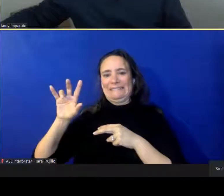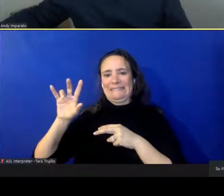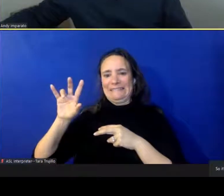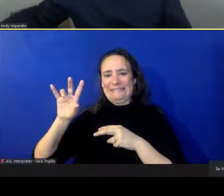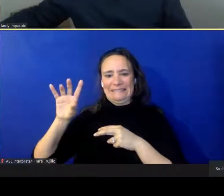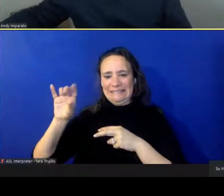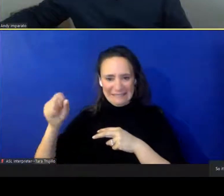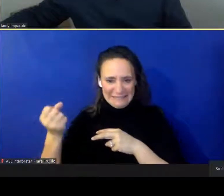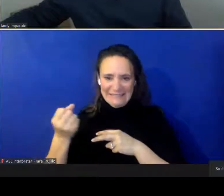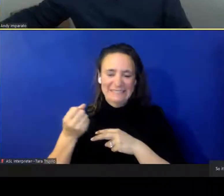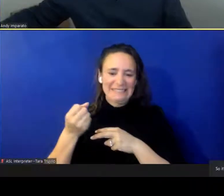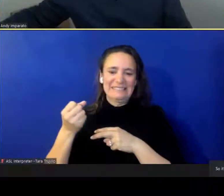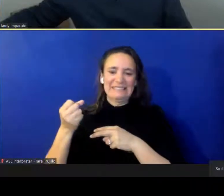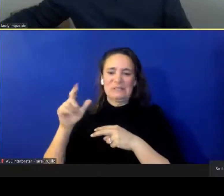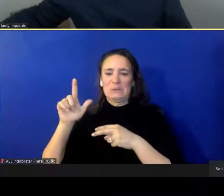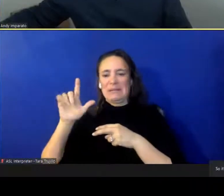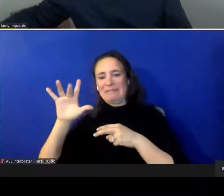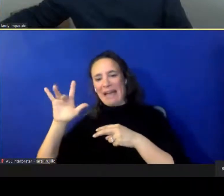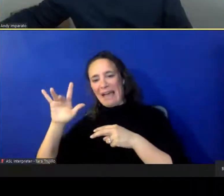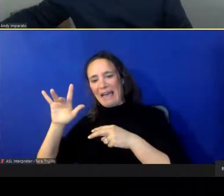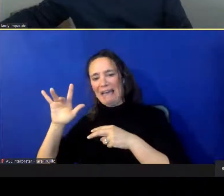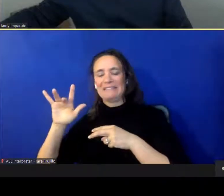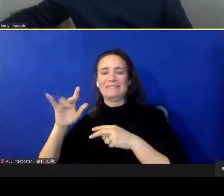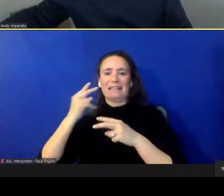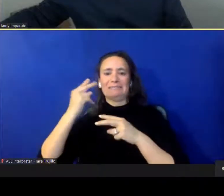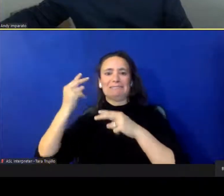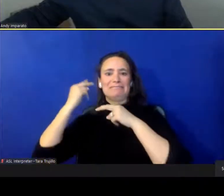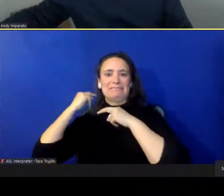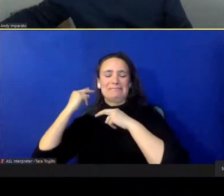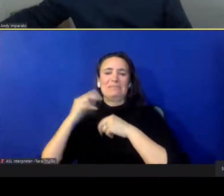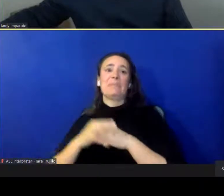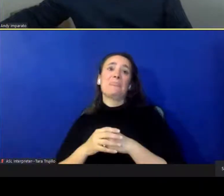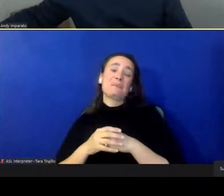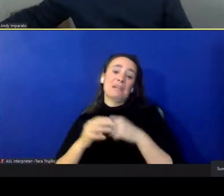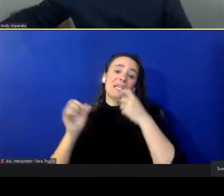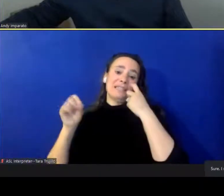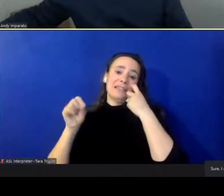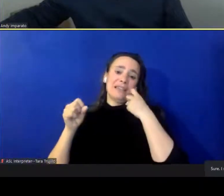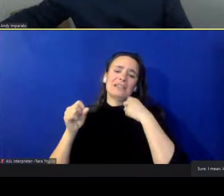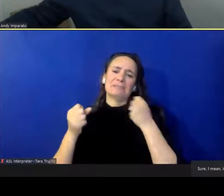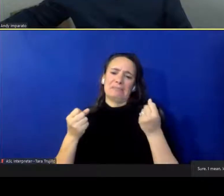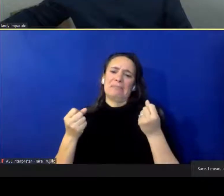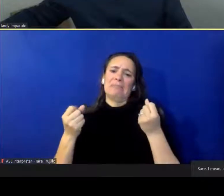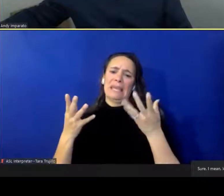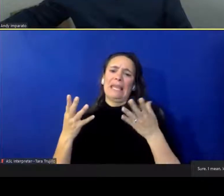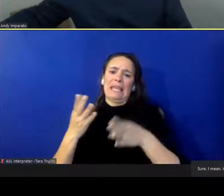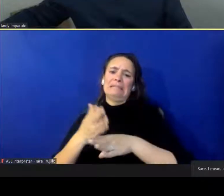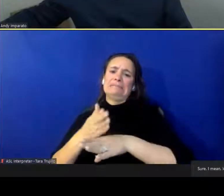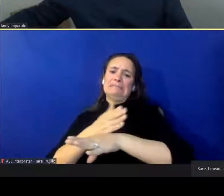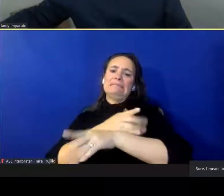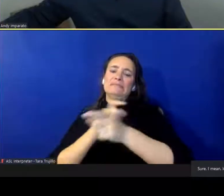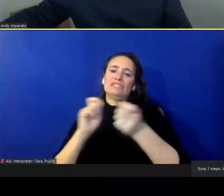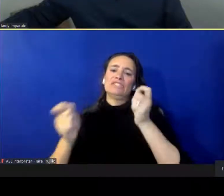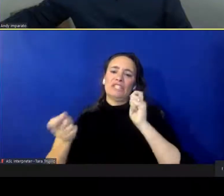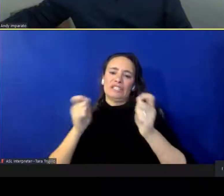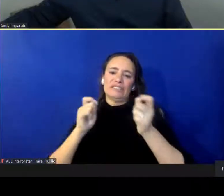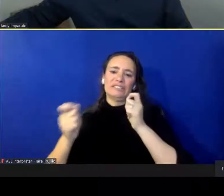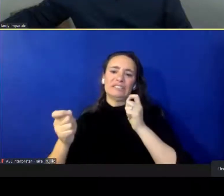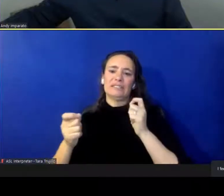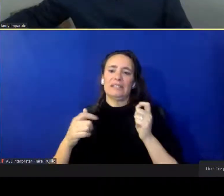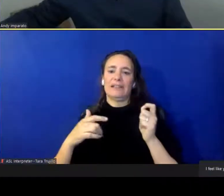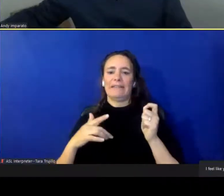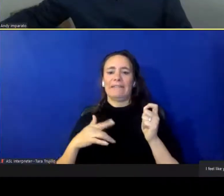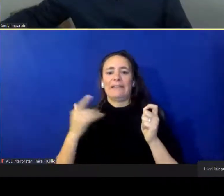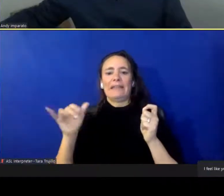mid-20s. But sure, I mean, lots of things have changed. I feel like, your